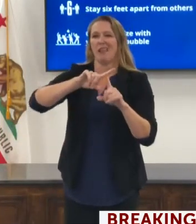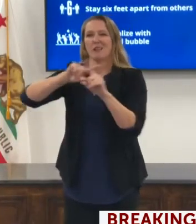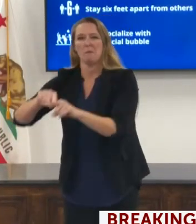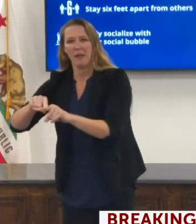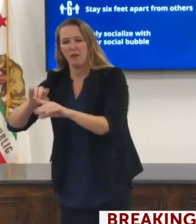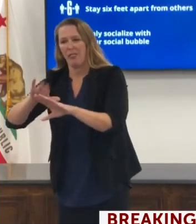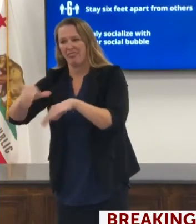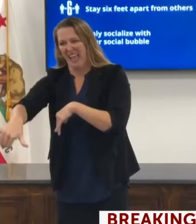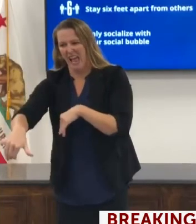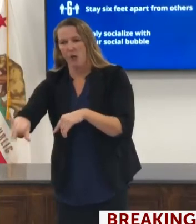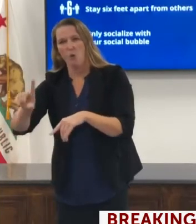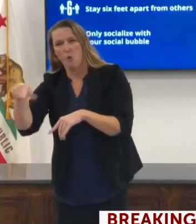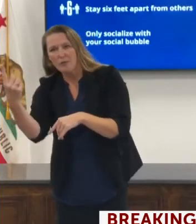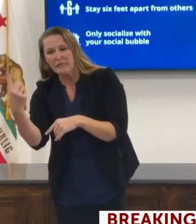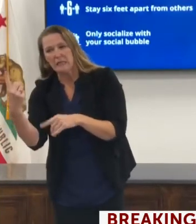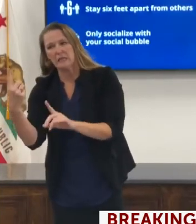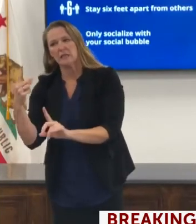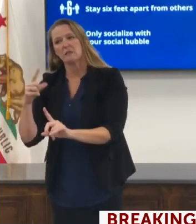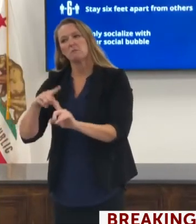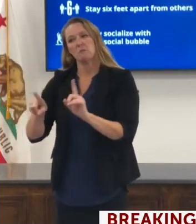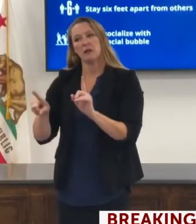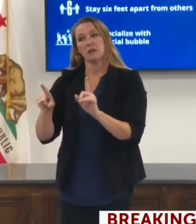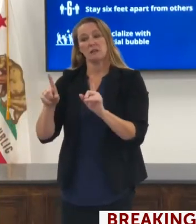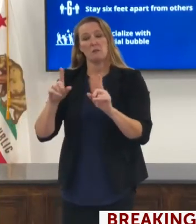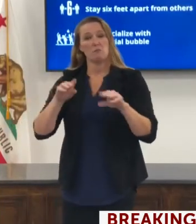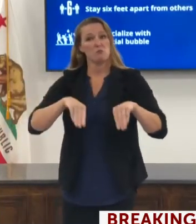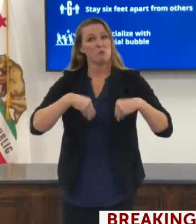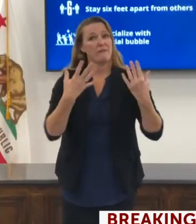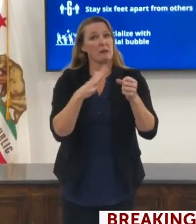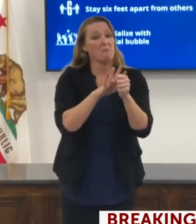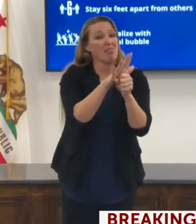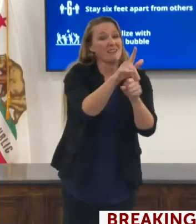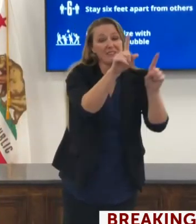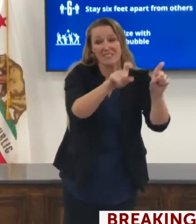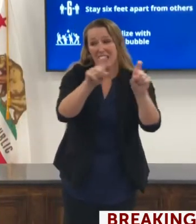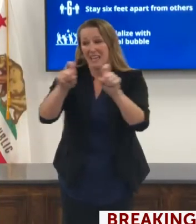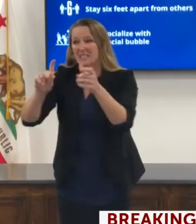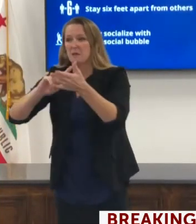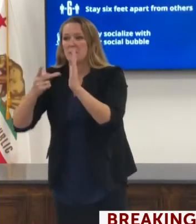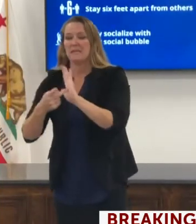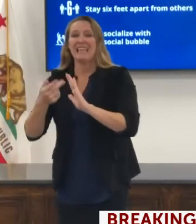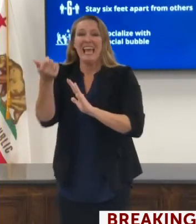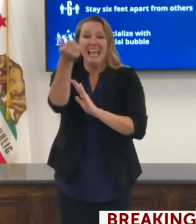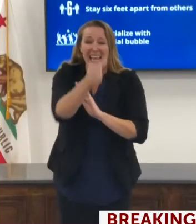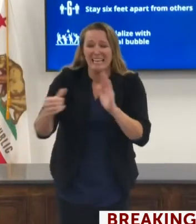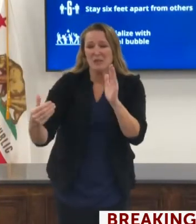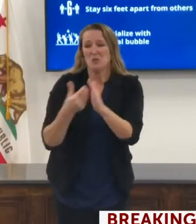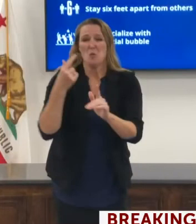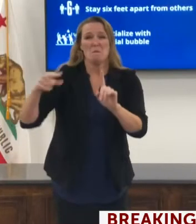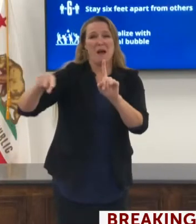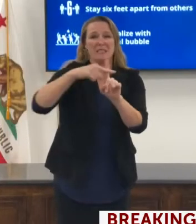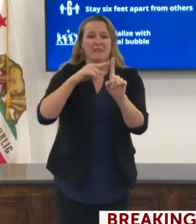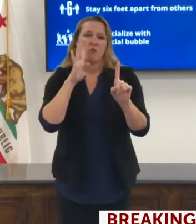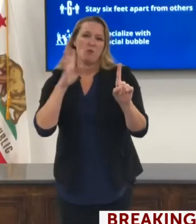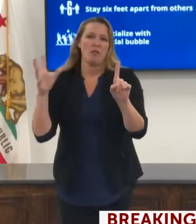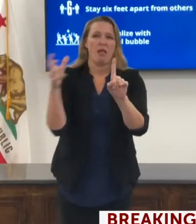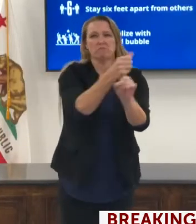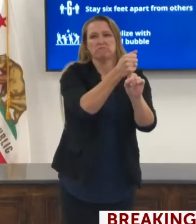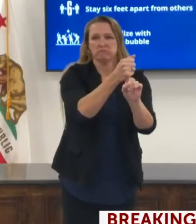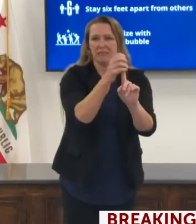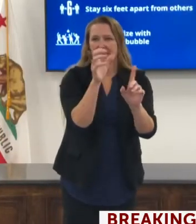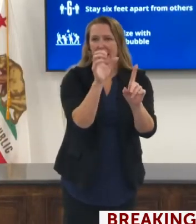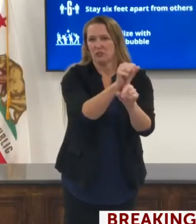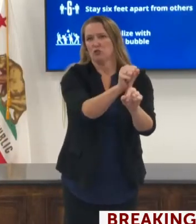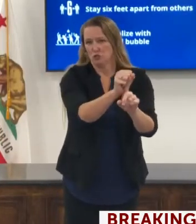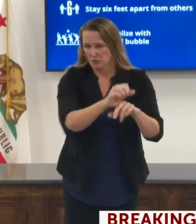effective as a way of assuring better that you are capturing all of the positive cases. In regards to the